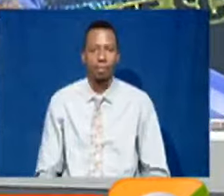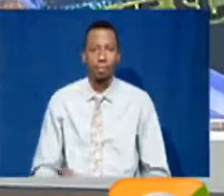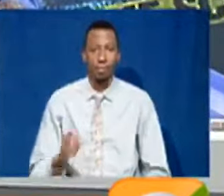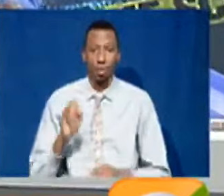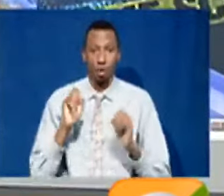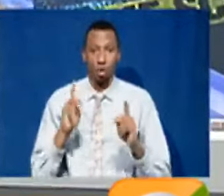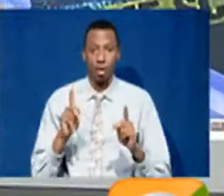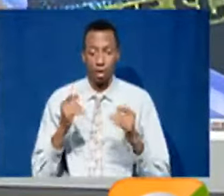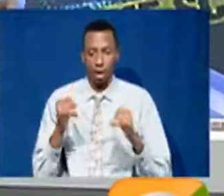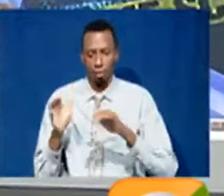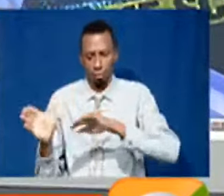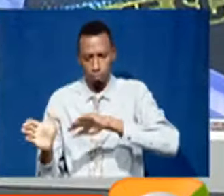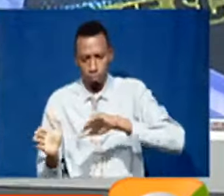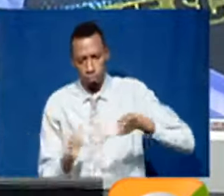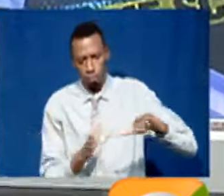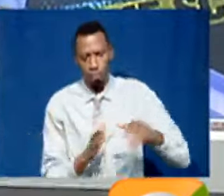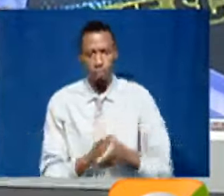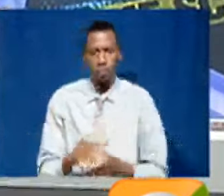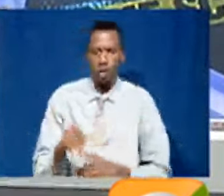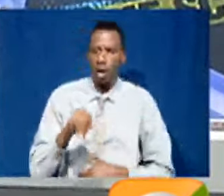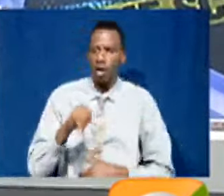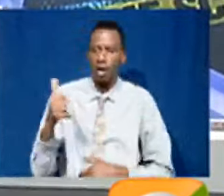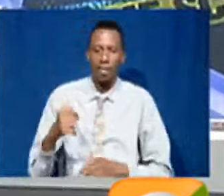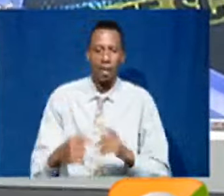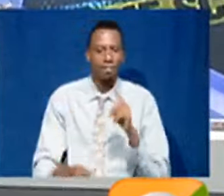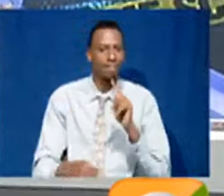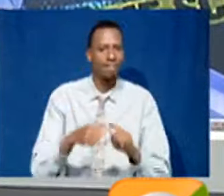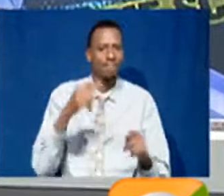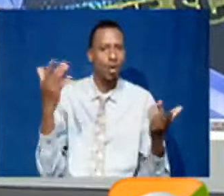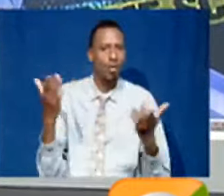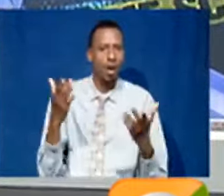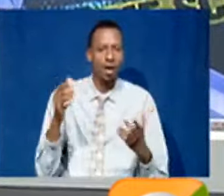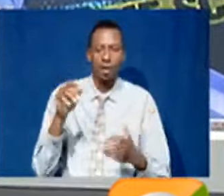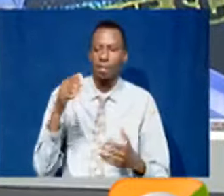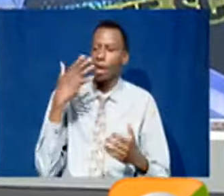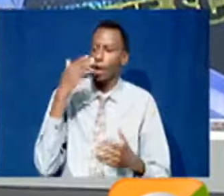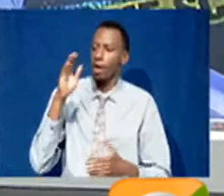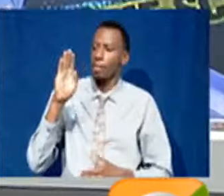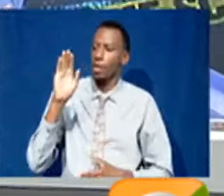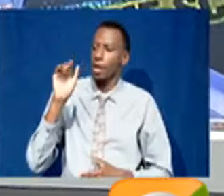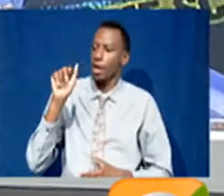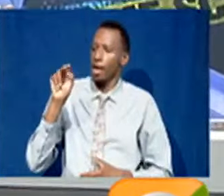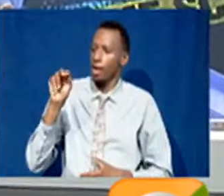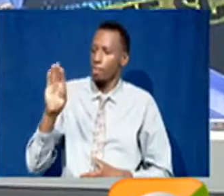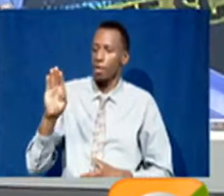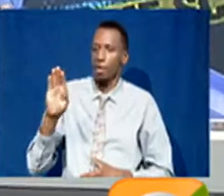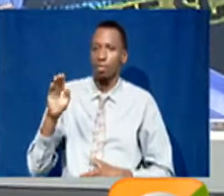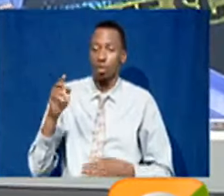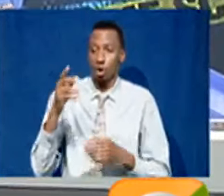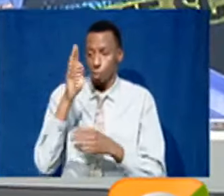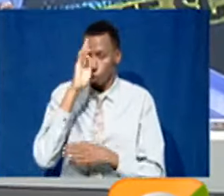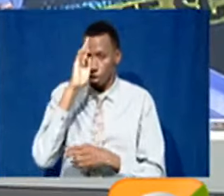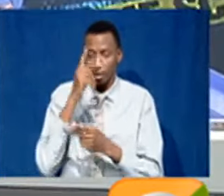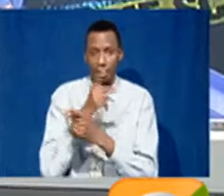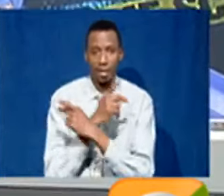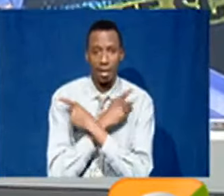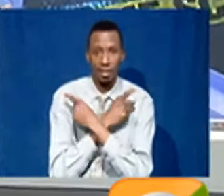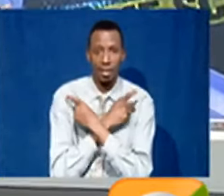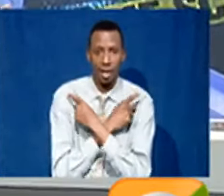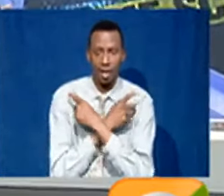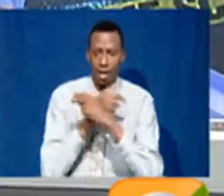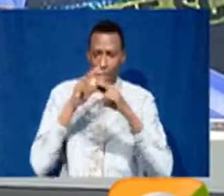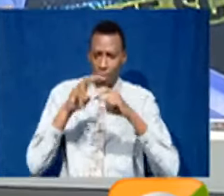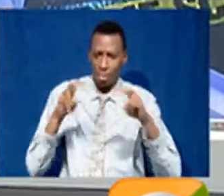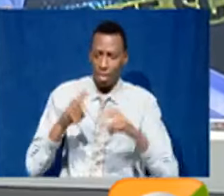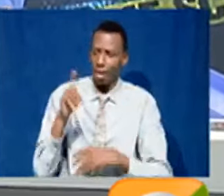Right now, switching gears, and in yet another murder at an Airbnb, police in Kasarani are investigating the bizarre murder of a